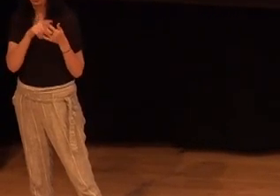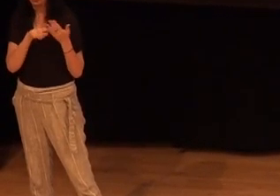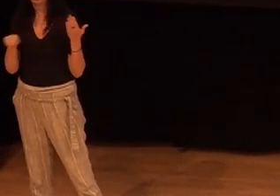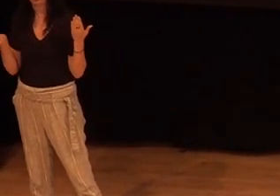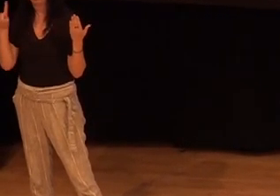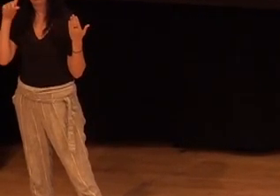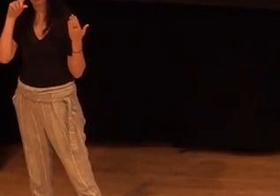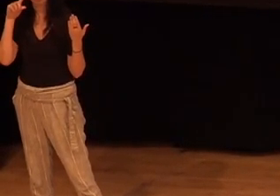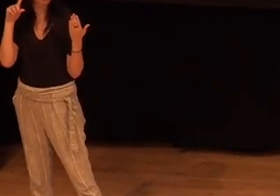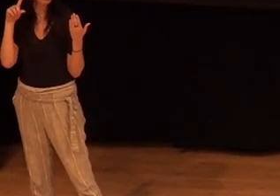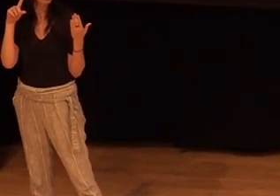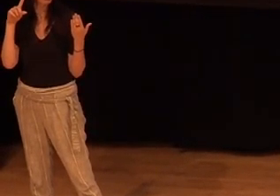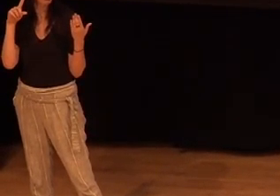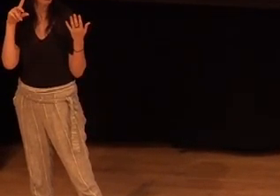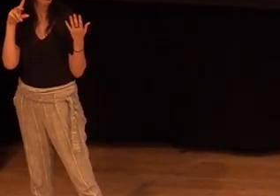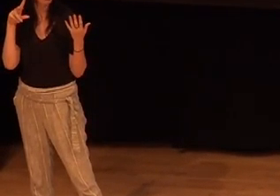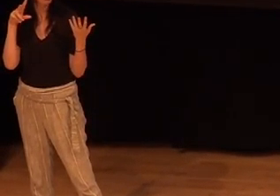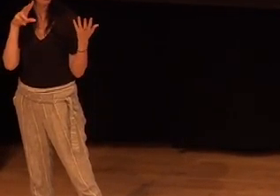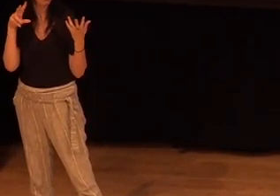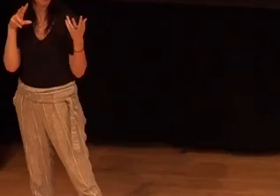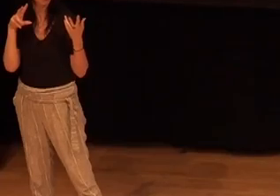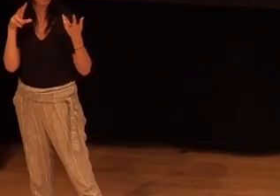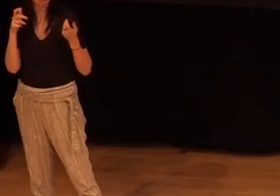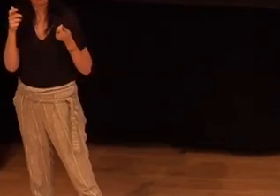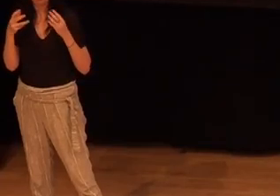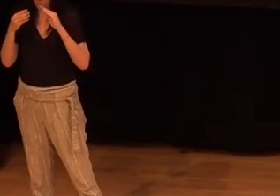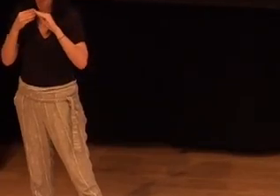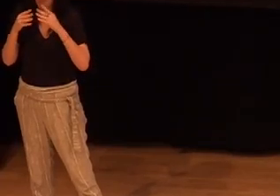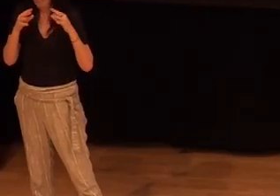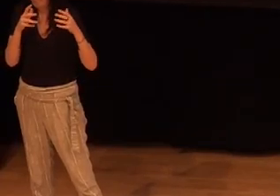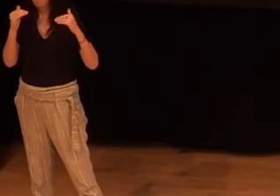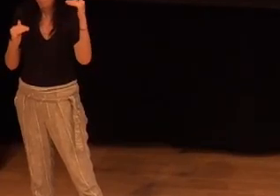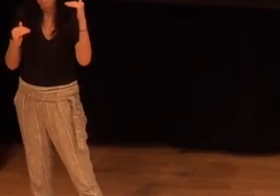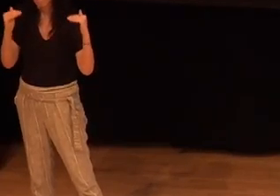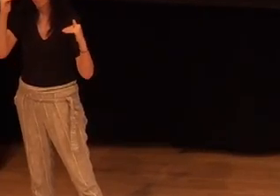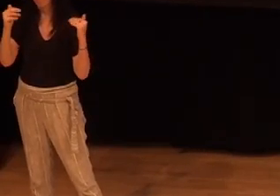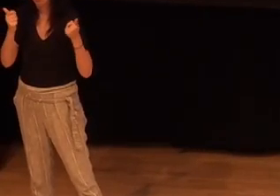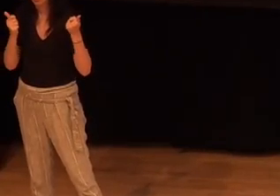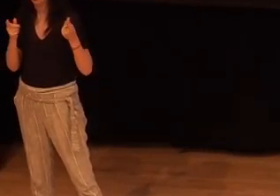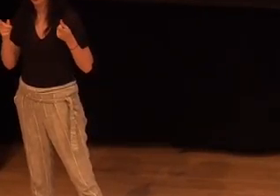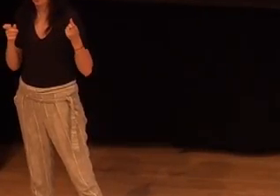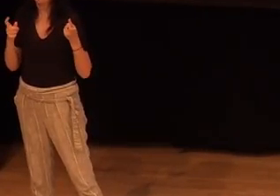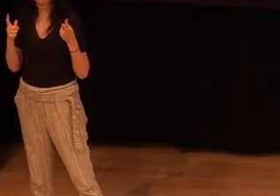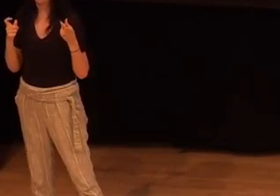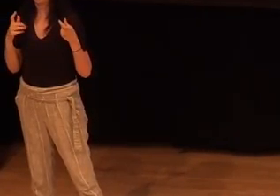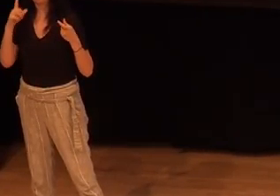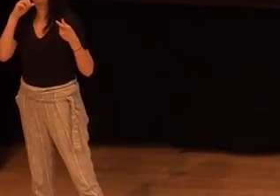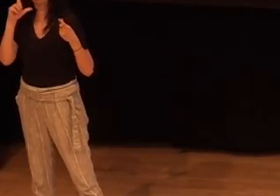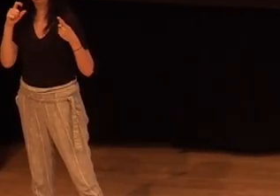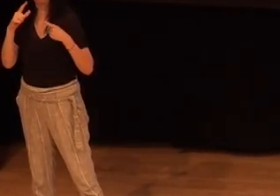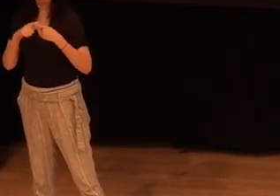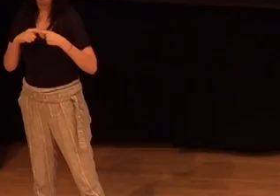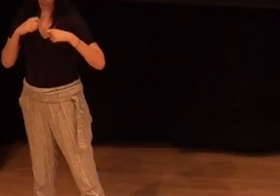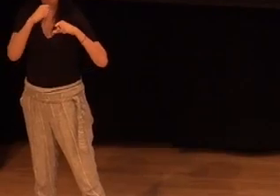think is more uppermost at the moment? And is this a time to fight or a time to